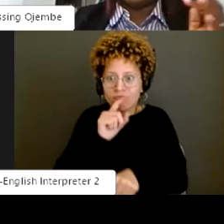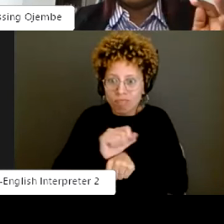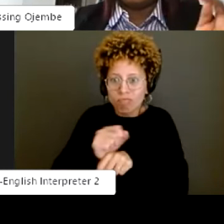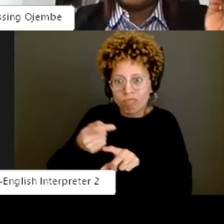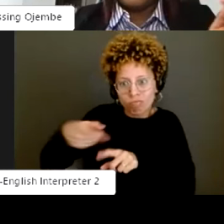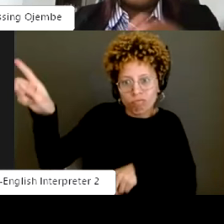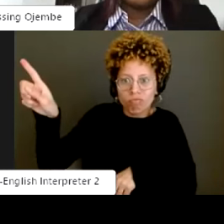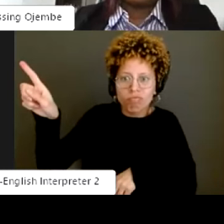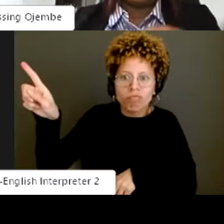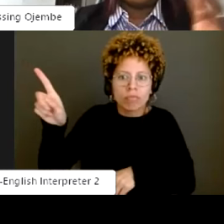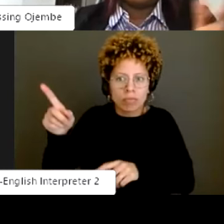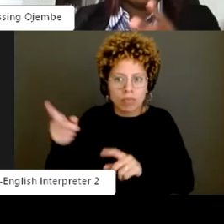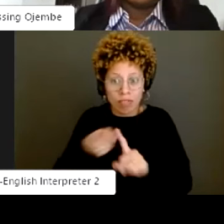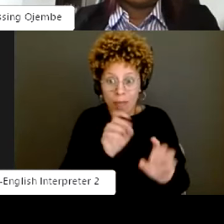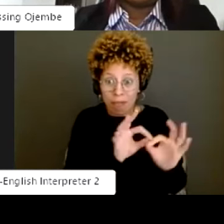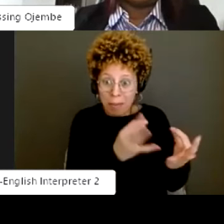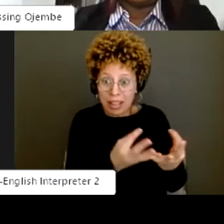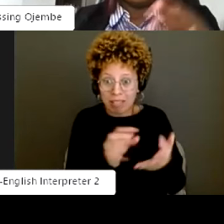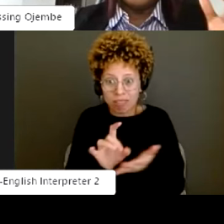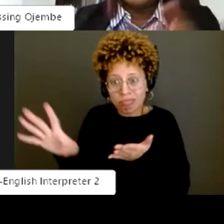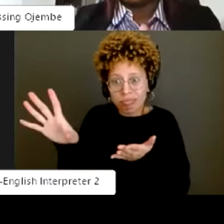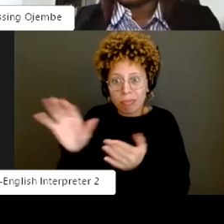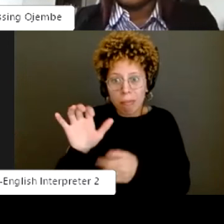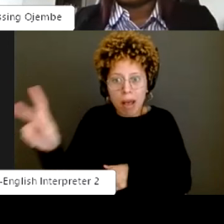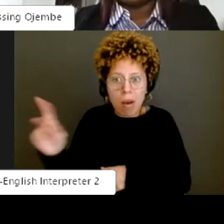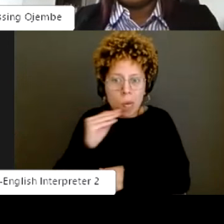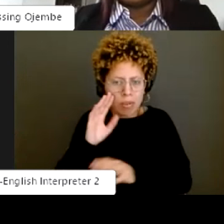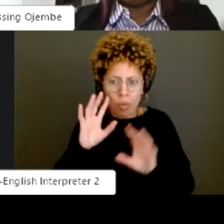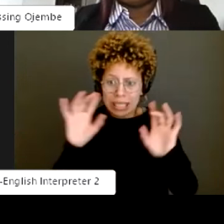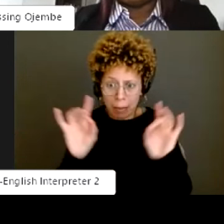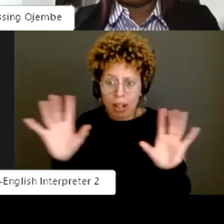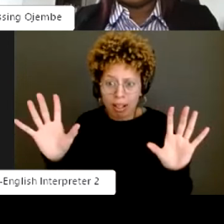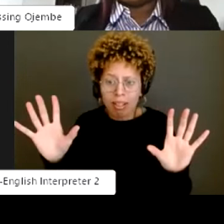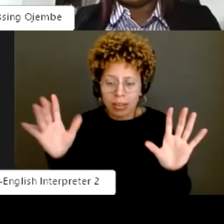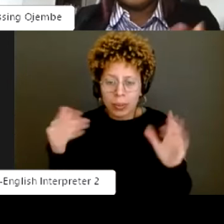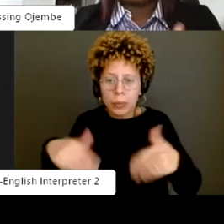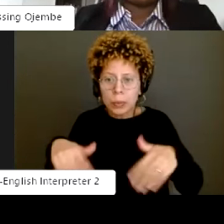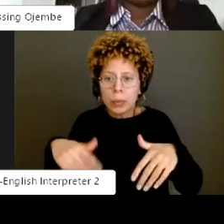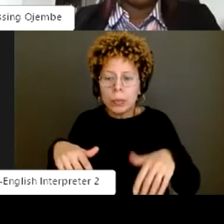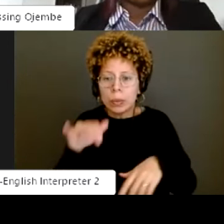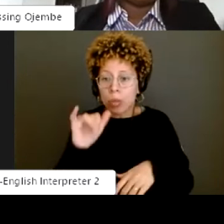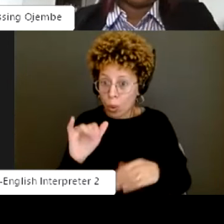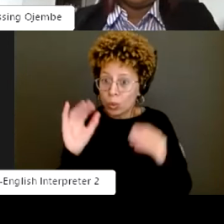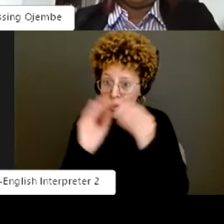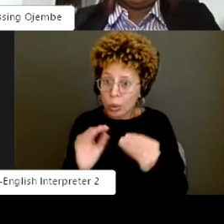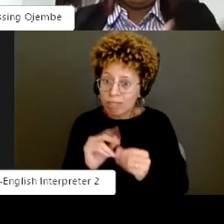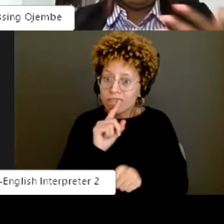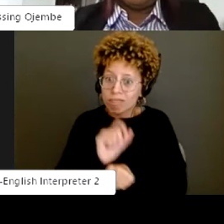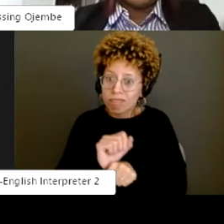members, and it was a very terrible one. And these are the stories we've had. And she had to live in